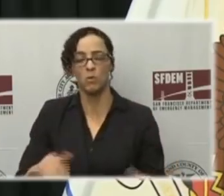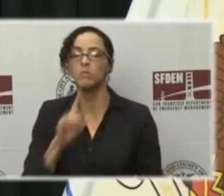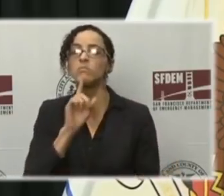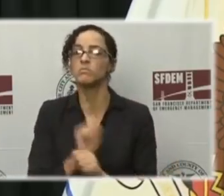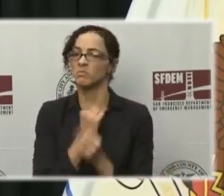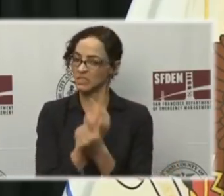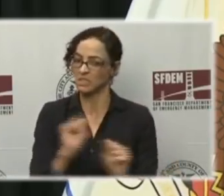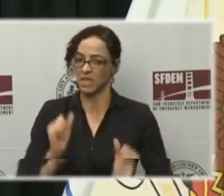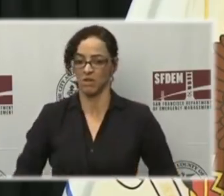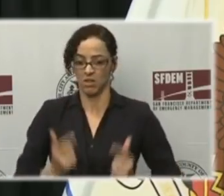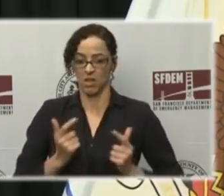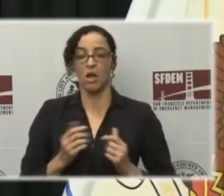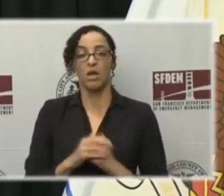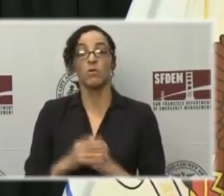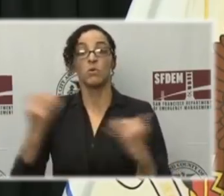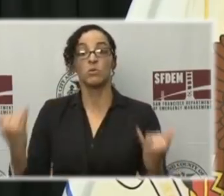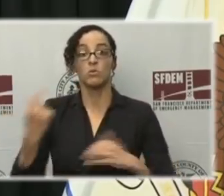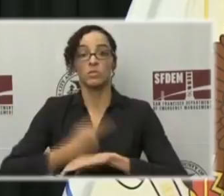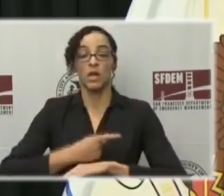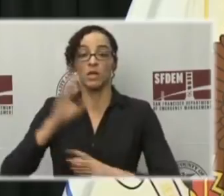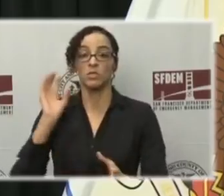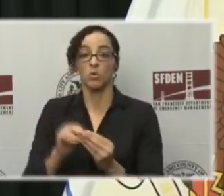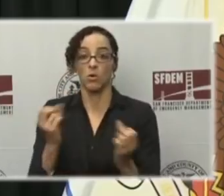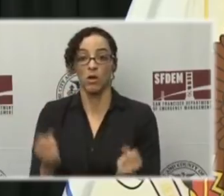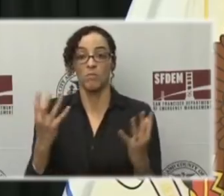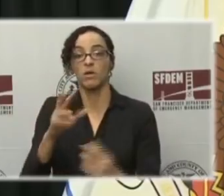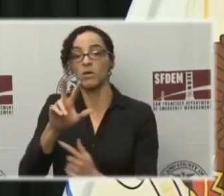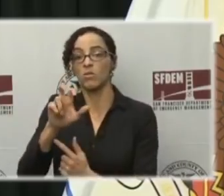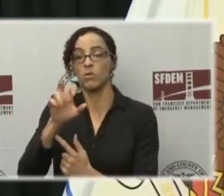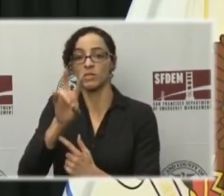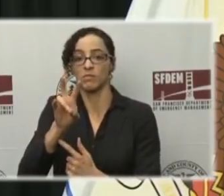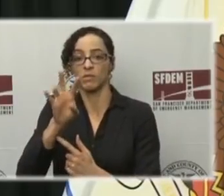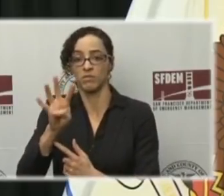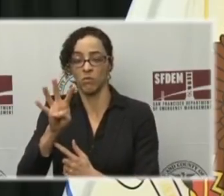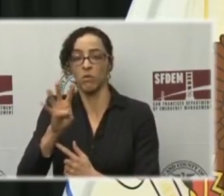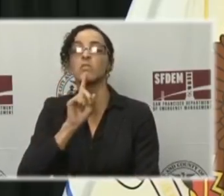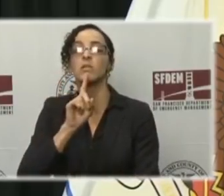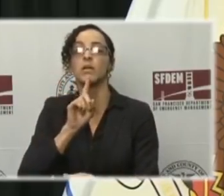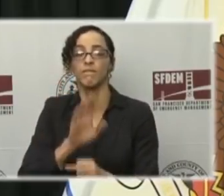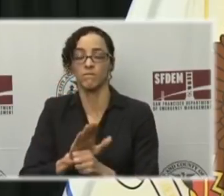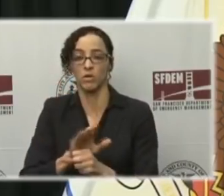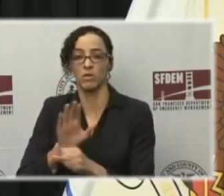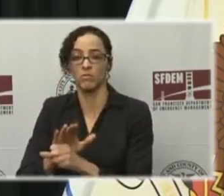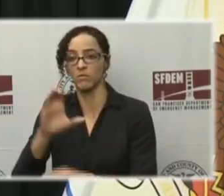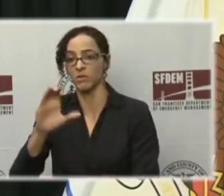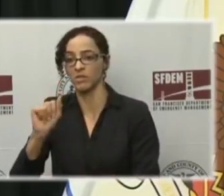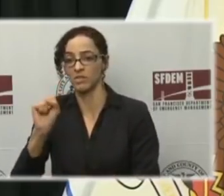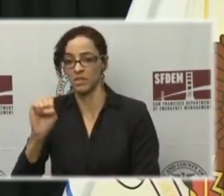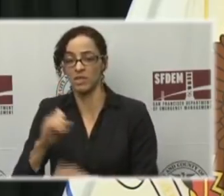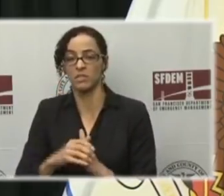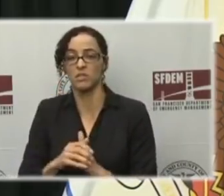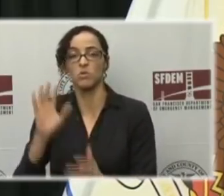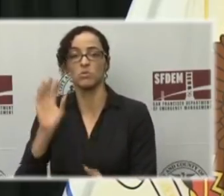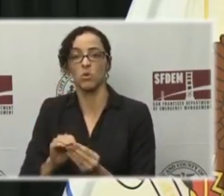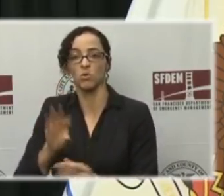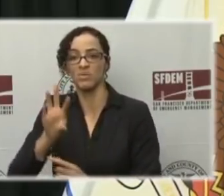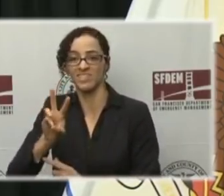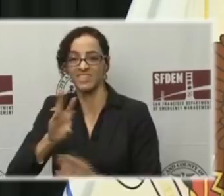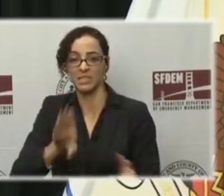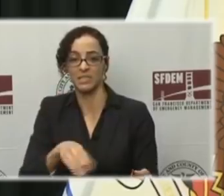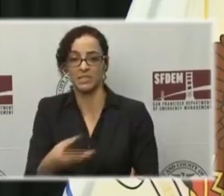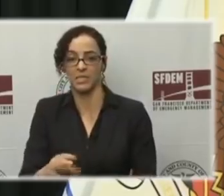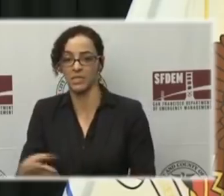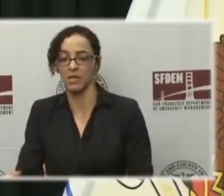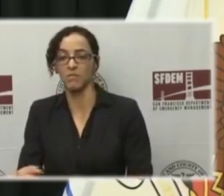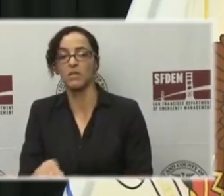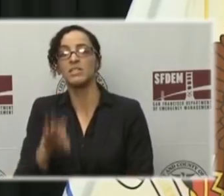have 374 confirmed cases with 6 deaths. That is 6 people who